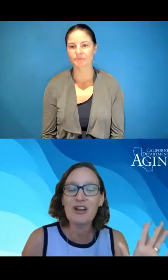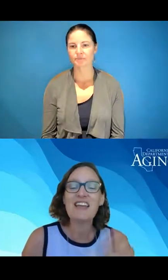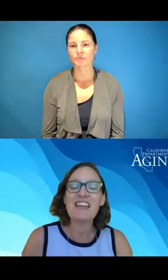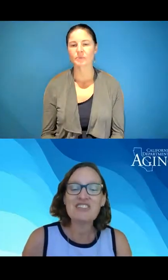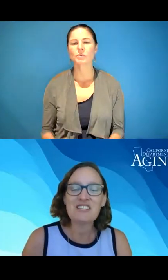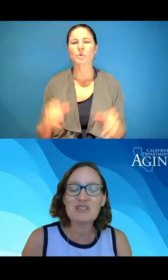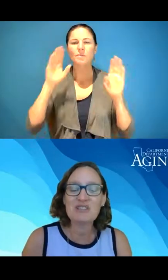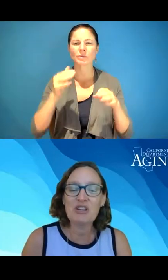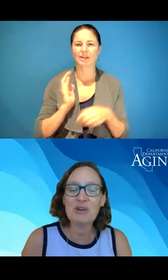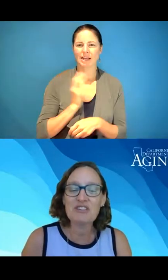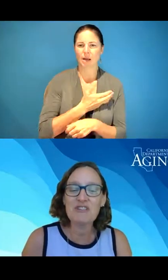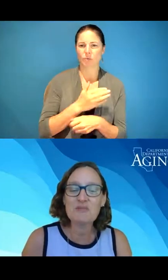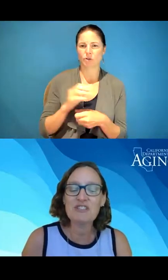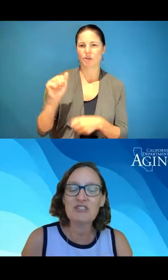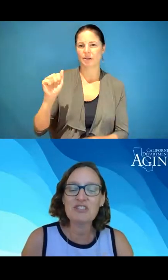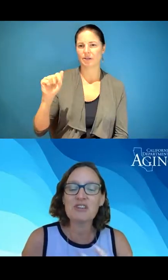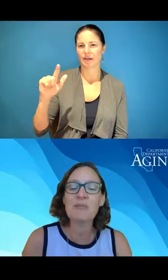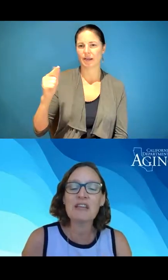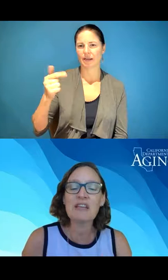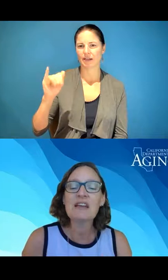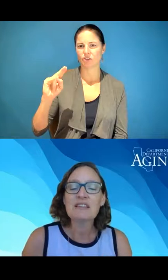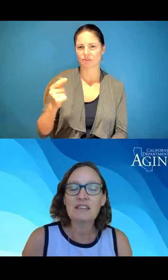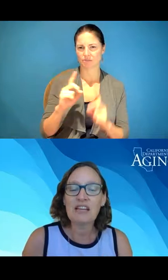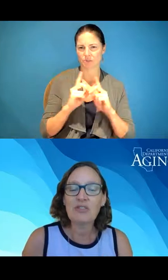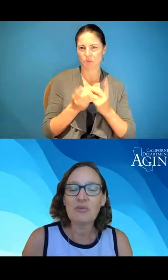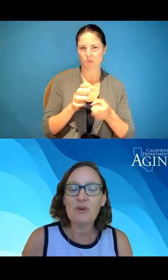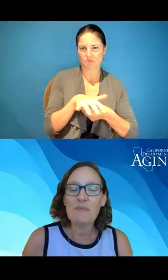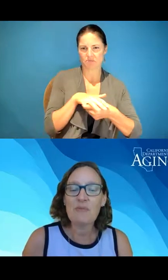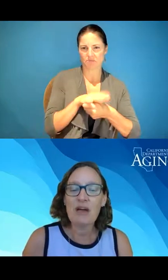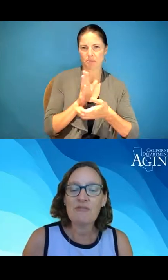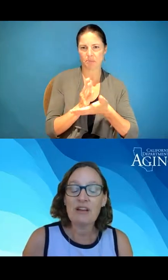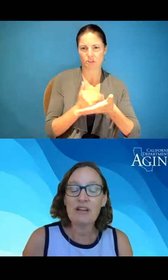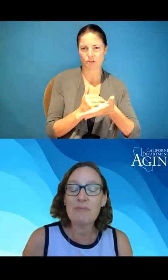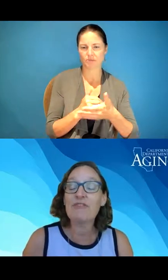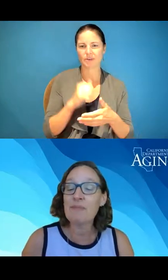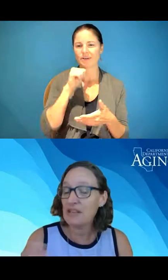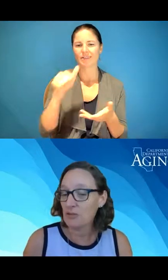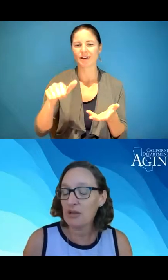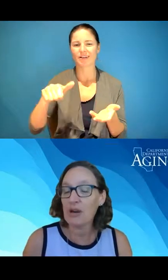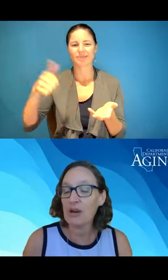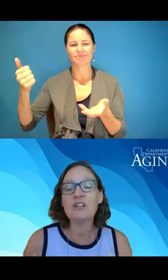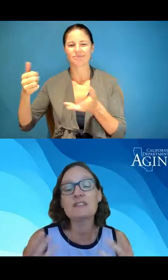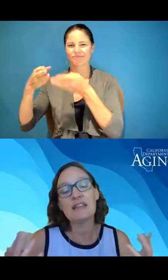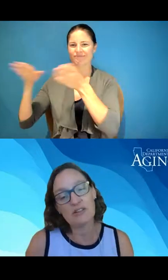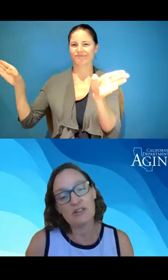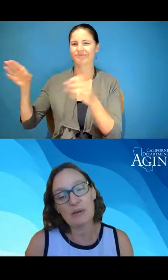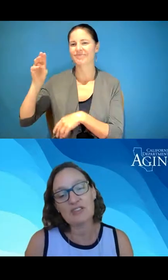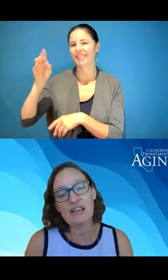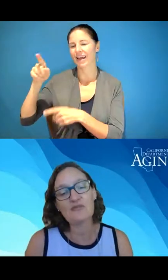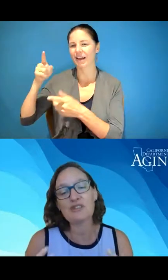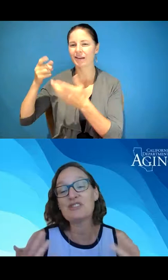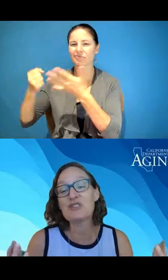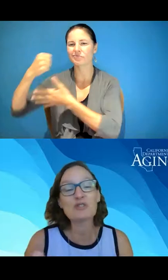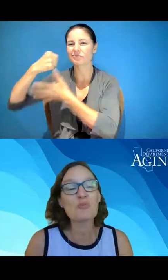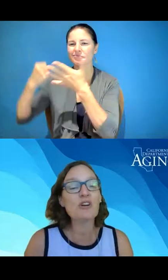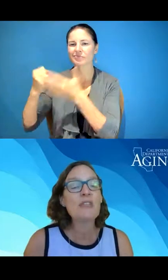broader aging and disability budget investments that are still coming to light through amplifying master plan priorities and Alzheimer's Task